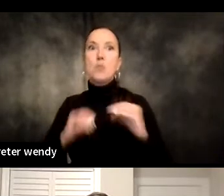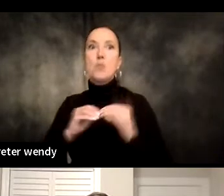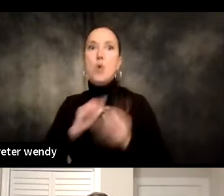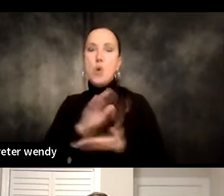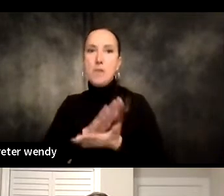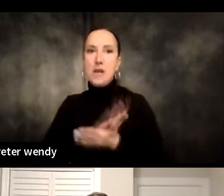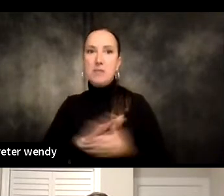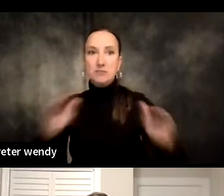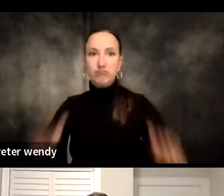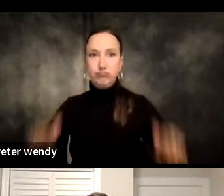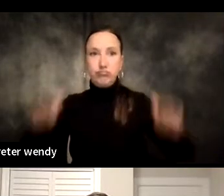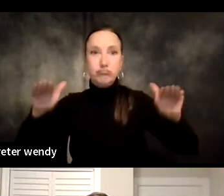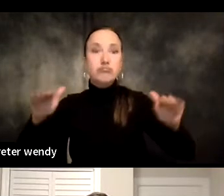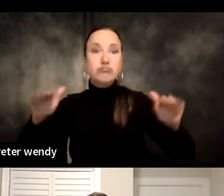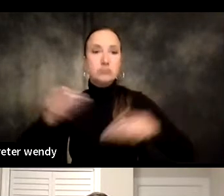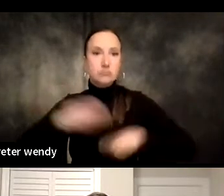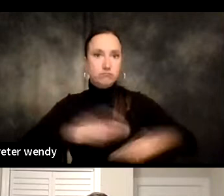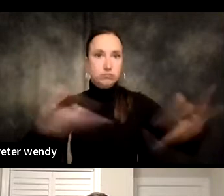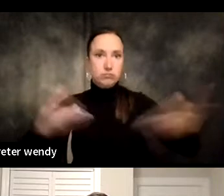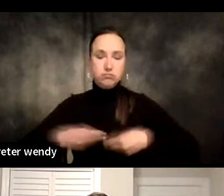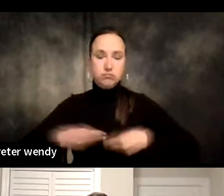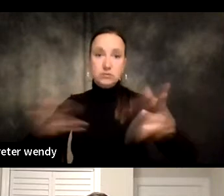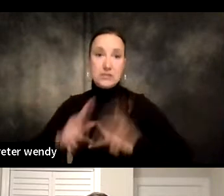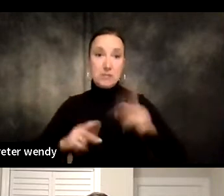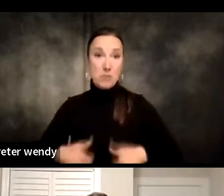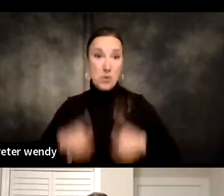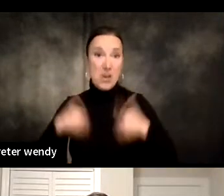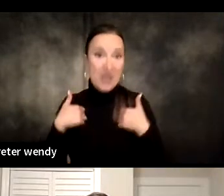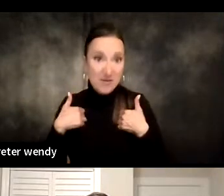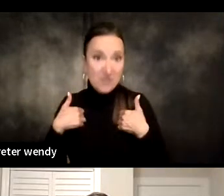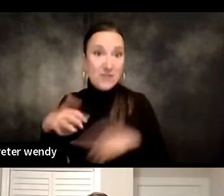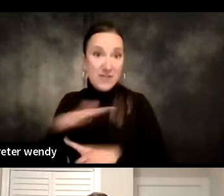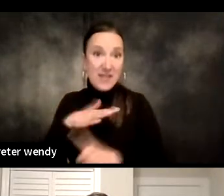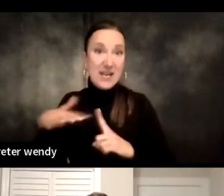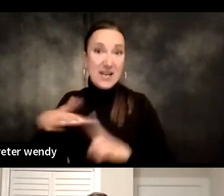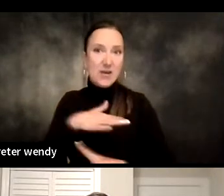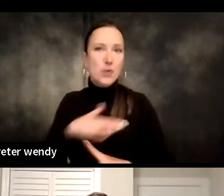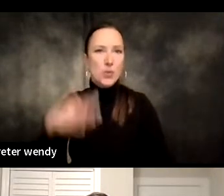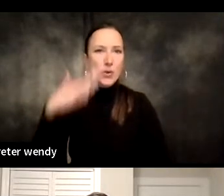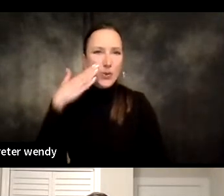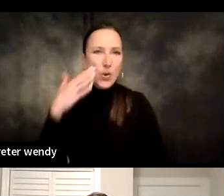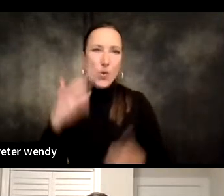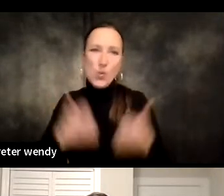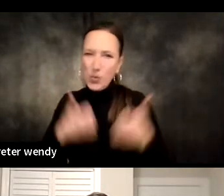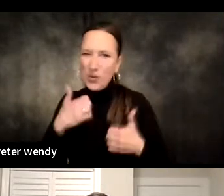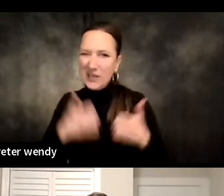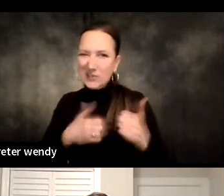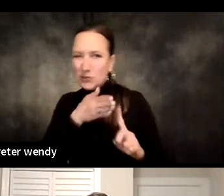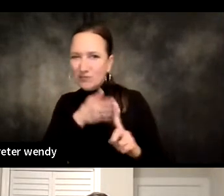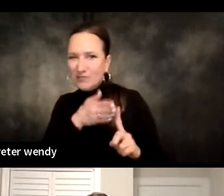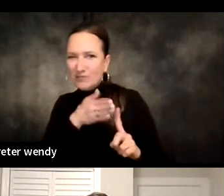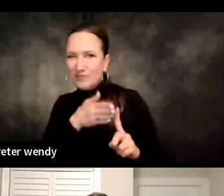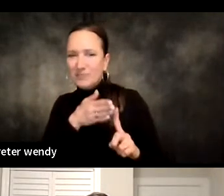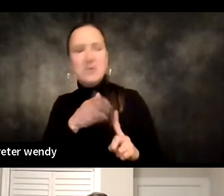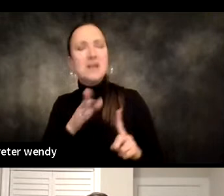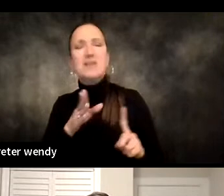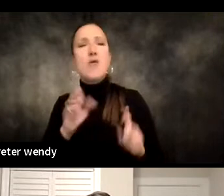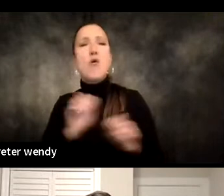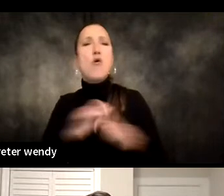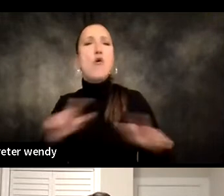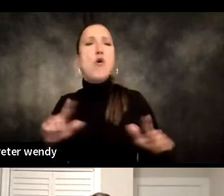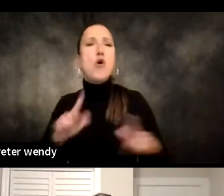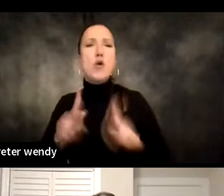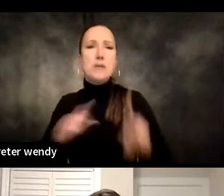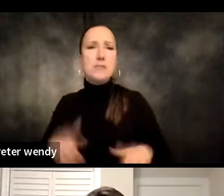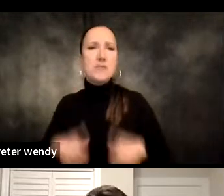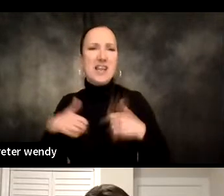And especially we've been giving them to the residents as well. We know which residents to target, but we're just giving them to everybody in that area, so